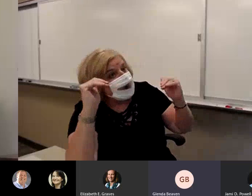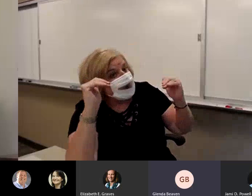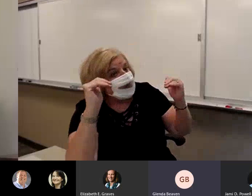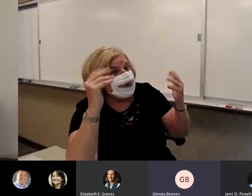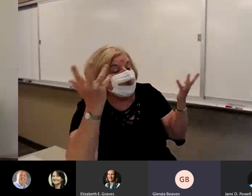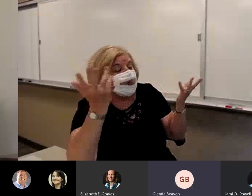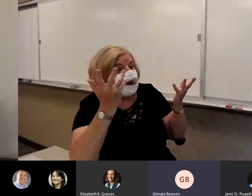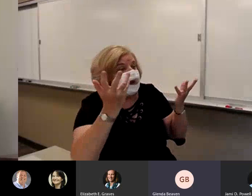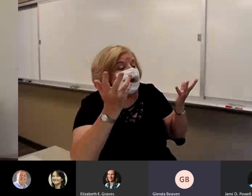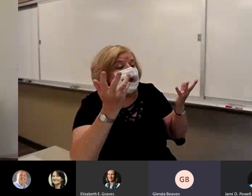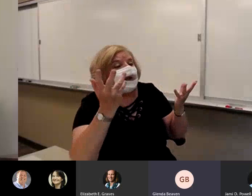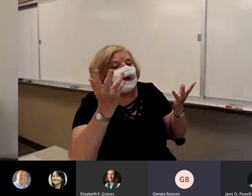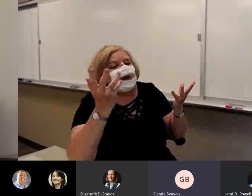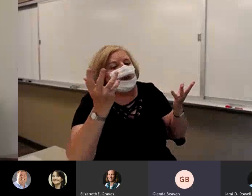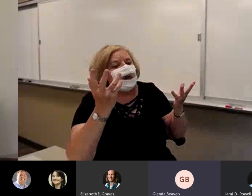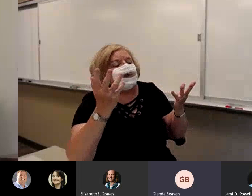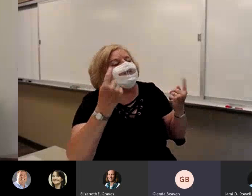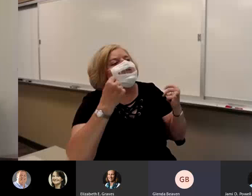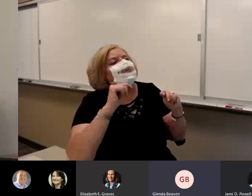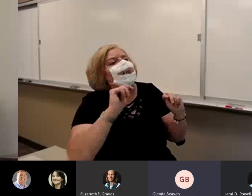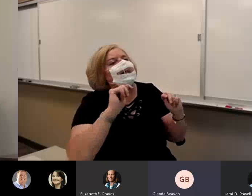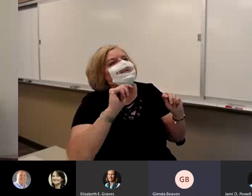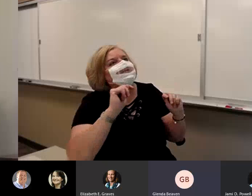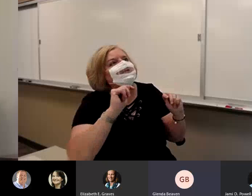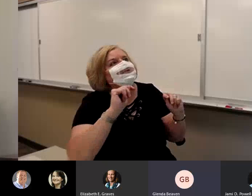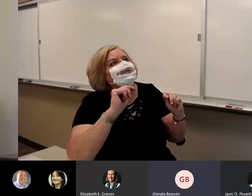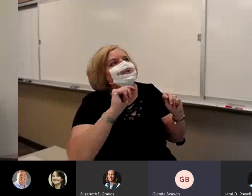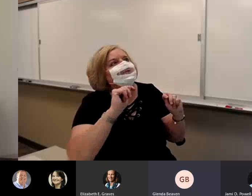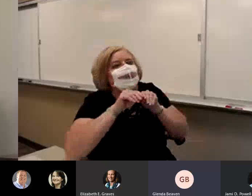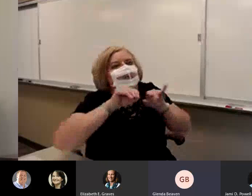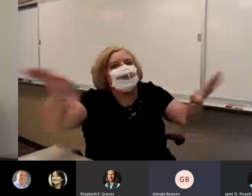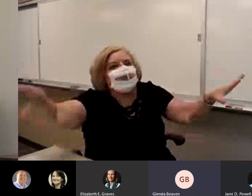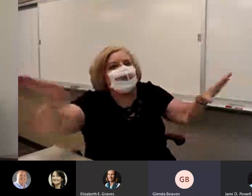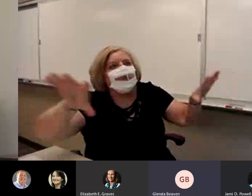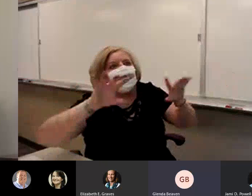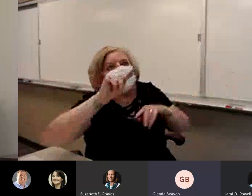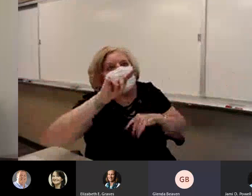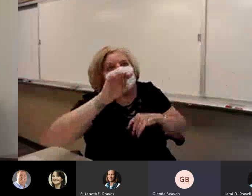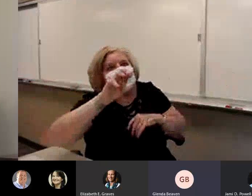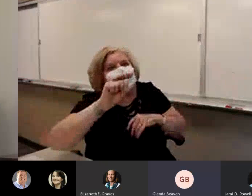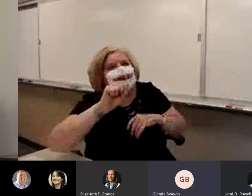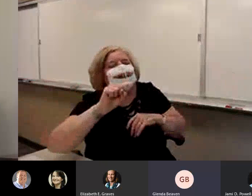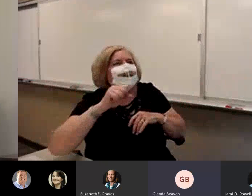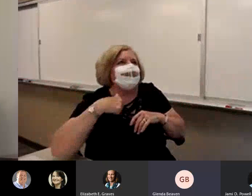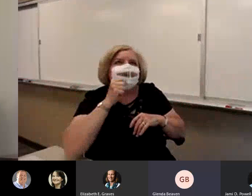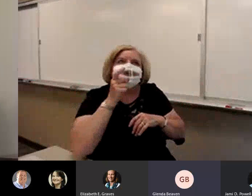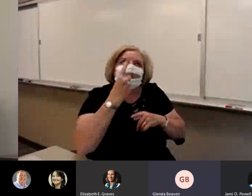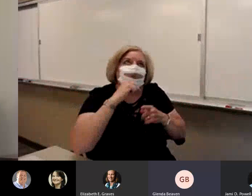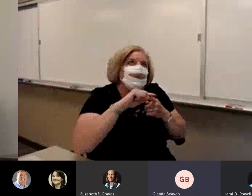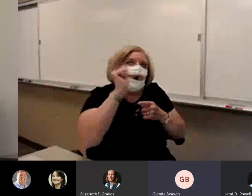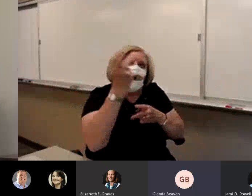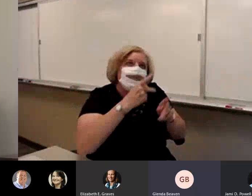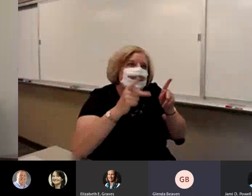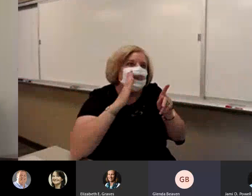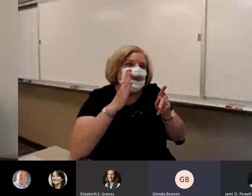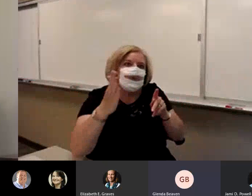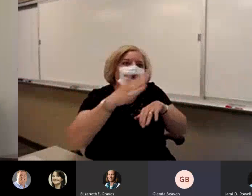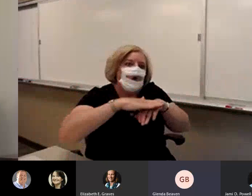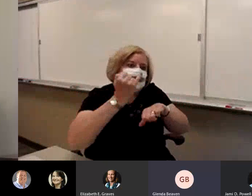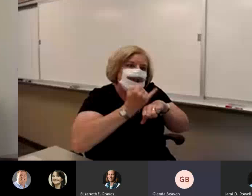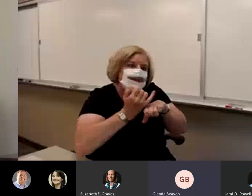I know ITS was talking about trying to deploy Teams out, I don't know when everyone's going to be back on campus and kind of that stuff.